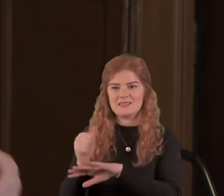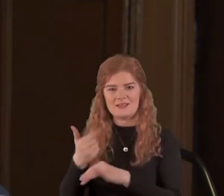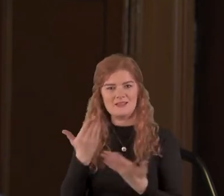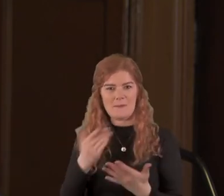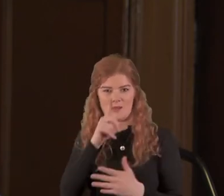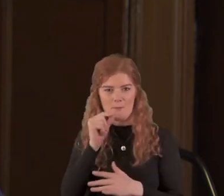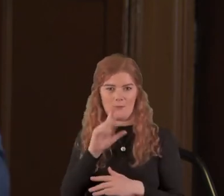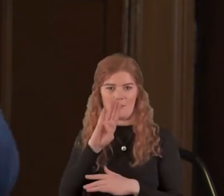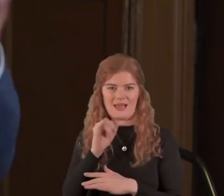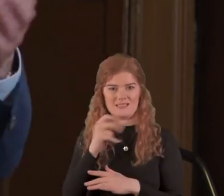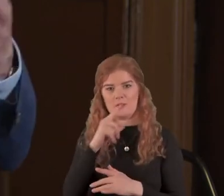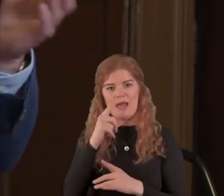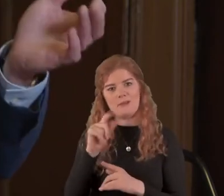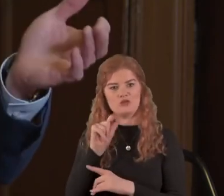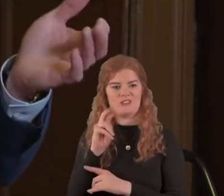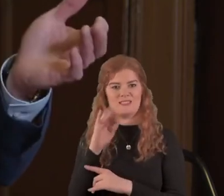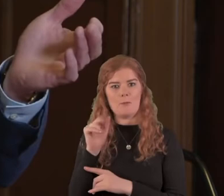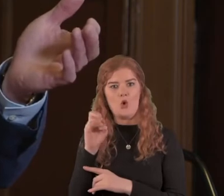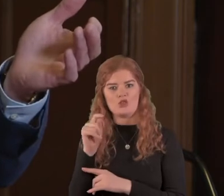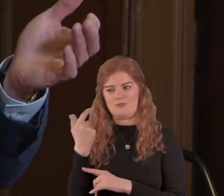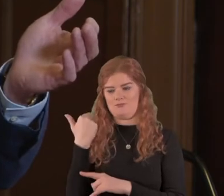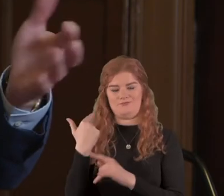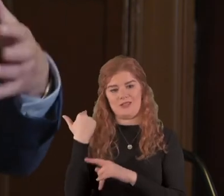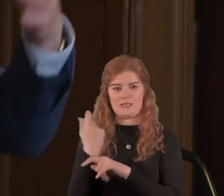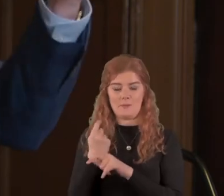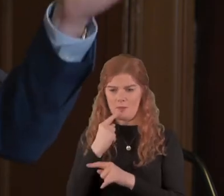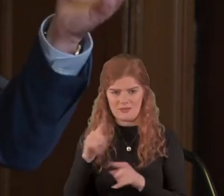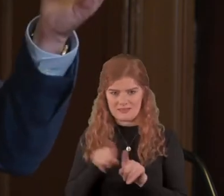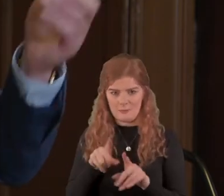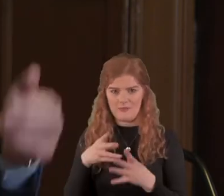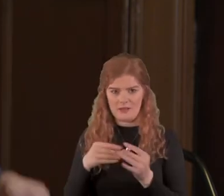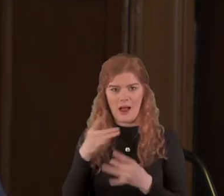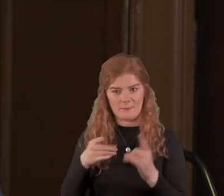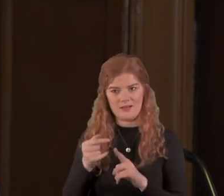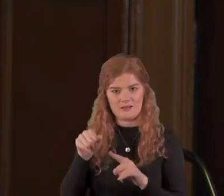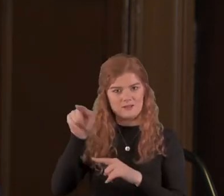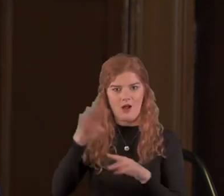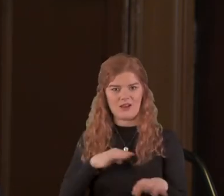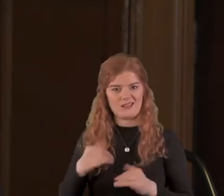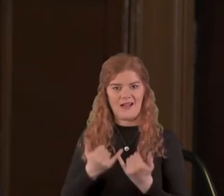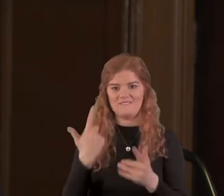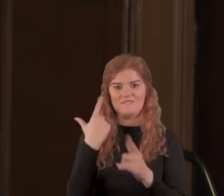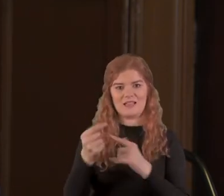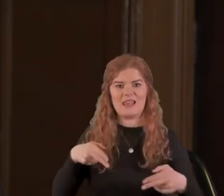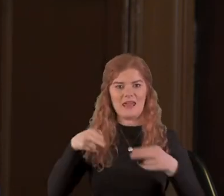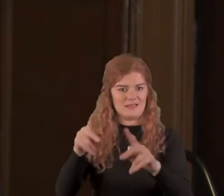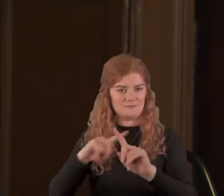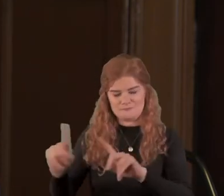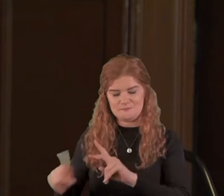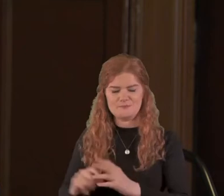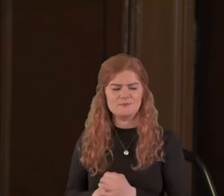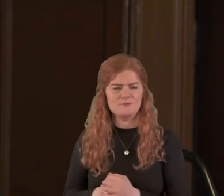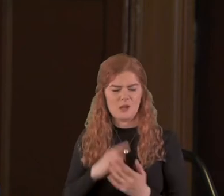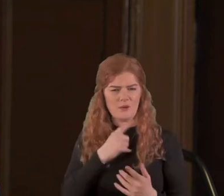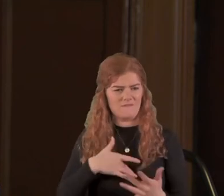They were called treaty ports in those days. But, you know, the same thing's going to come up with Scotland if it happens, fast lane and so on. So I